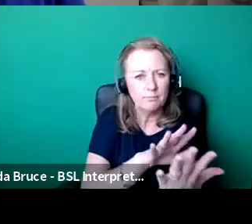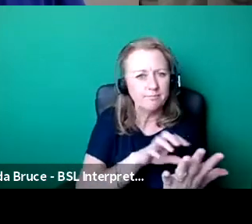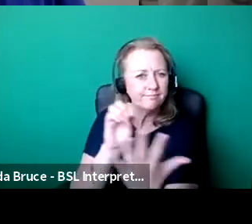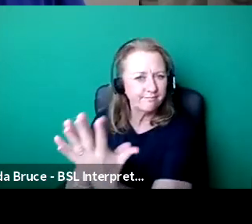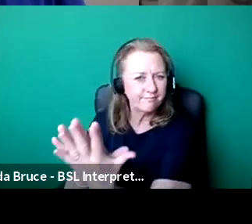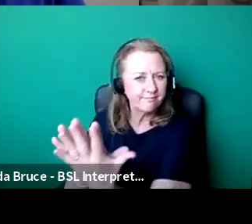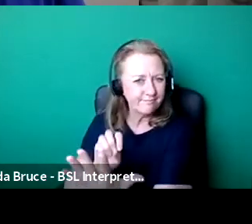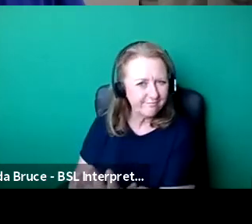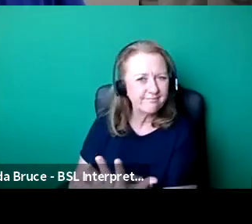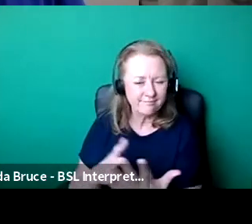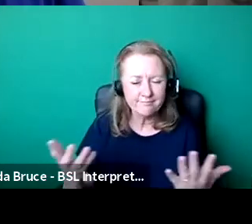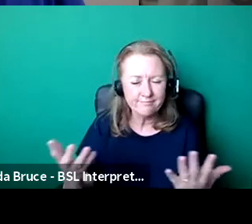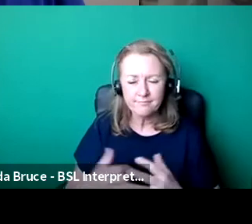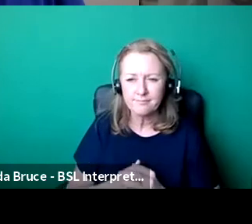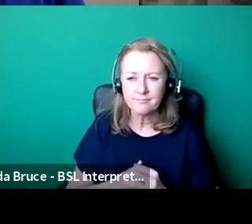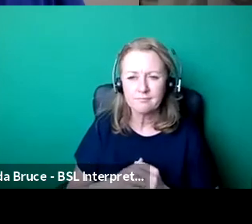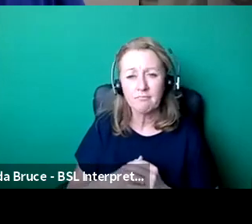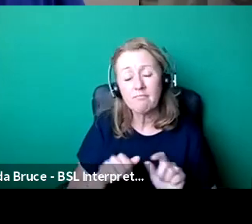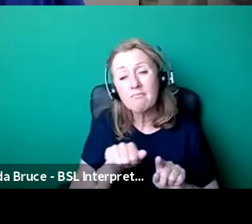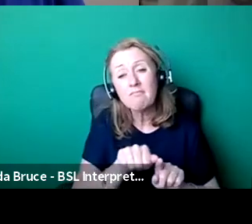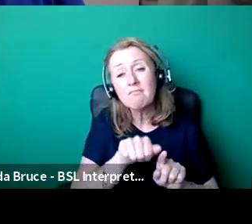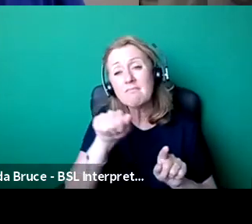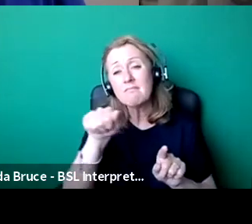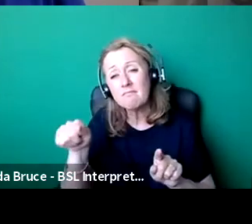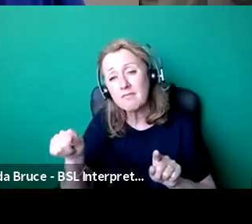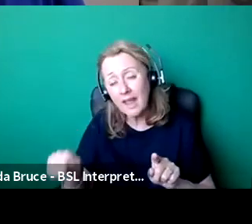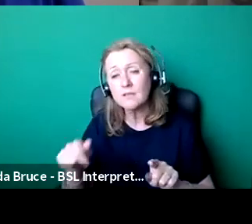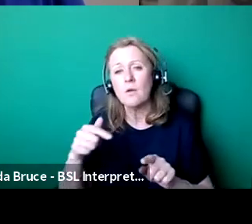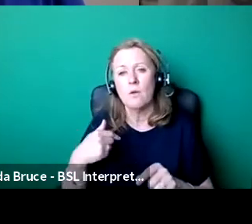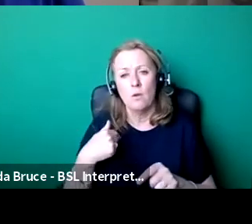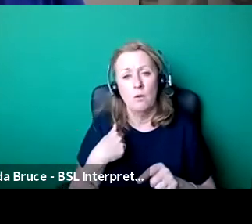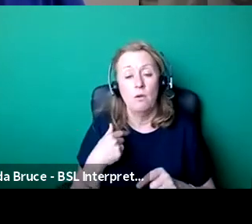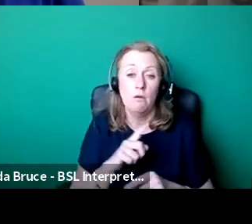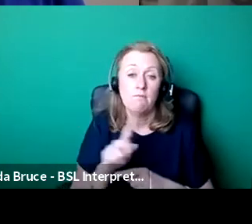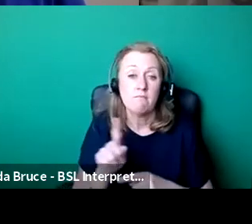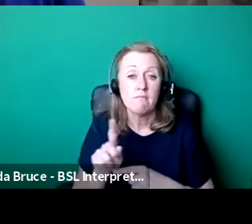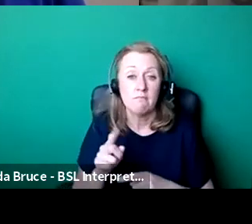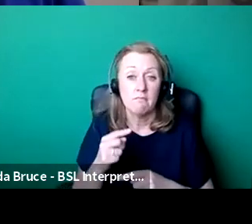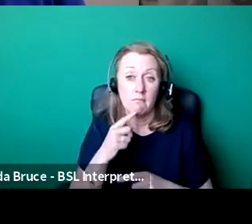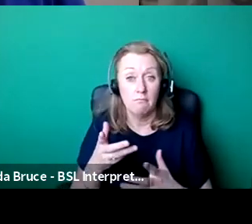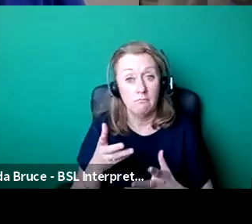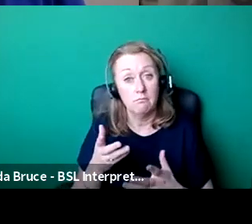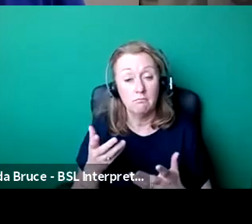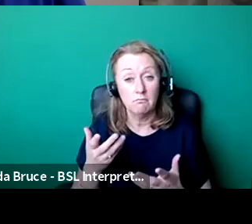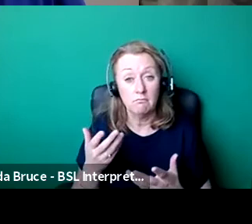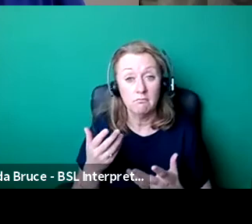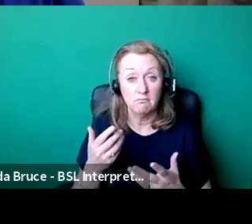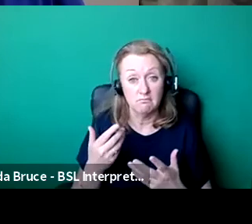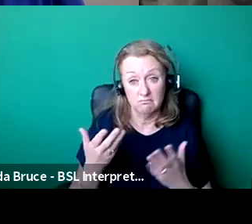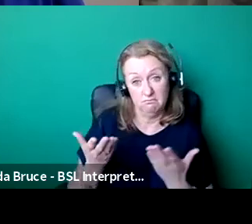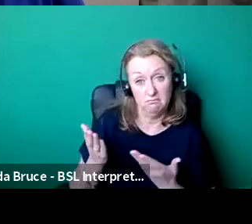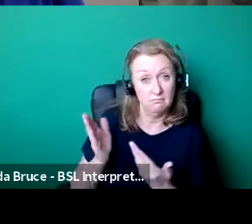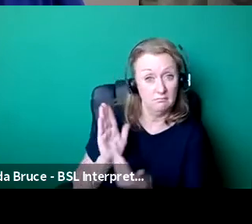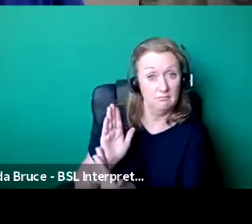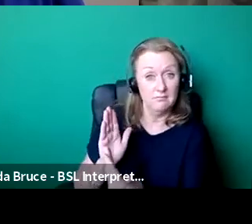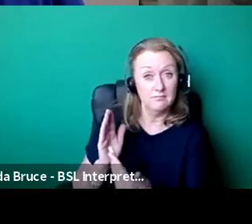and even afterwards I had a chance to present some pictures from my